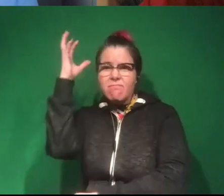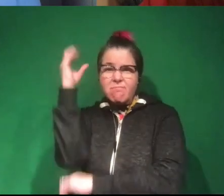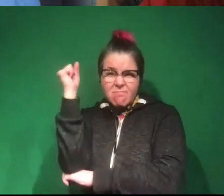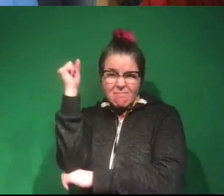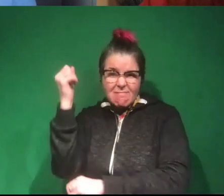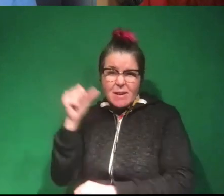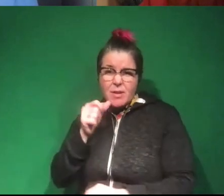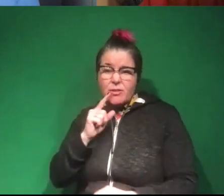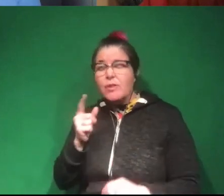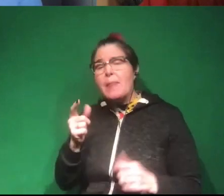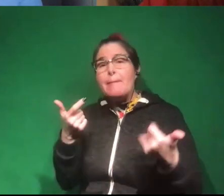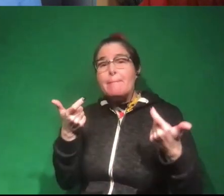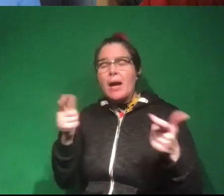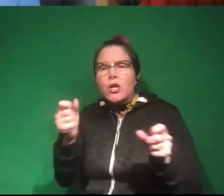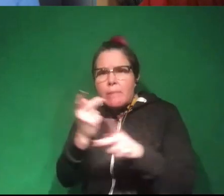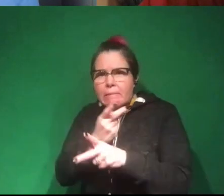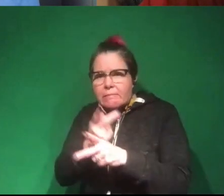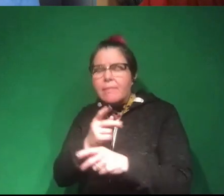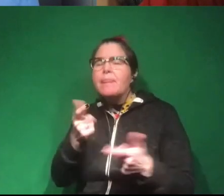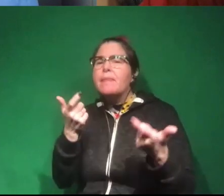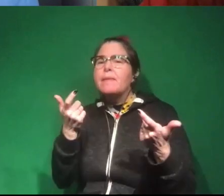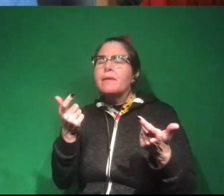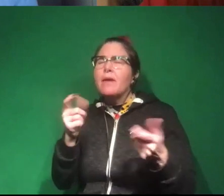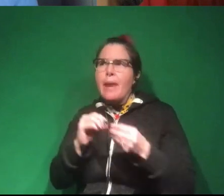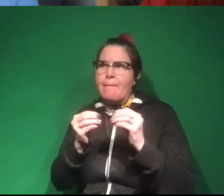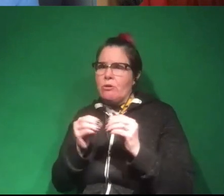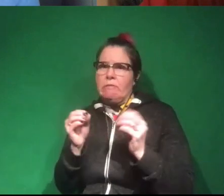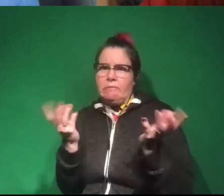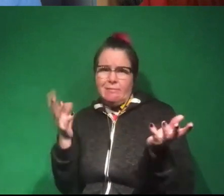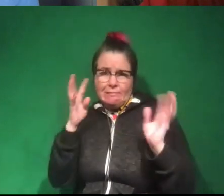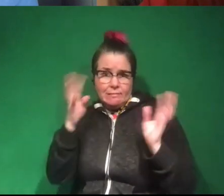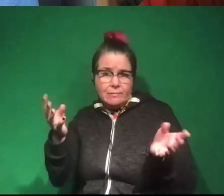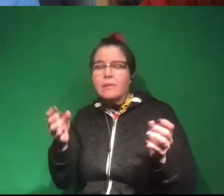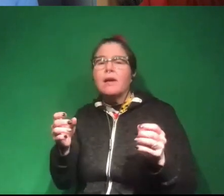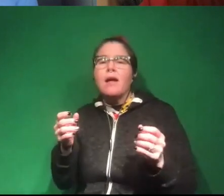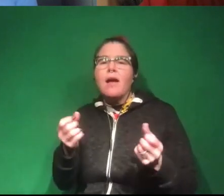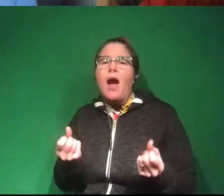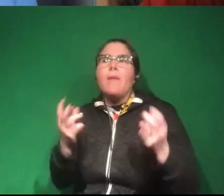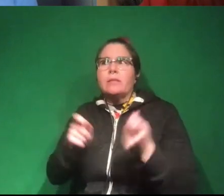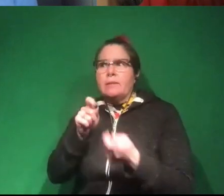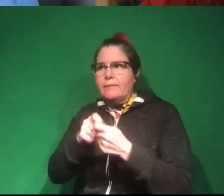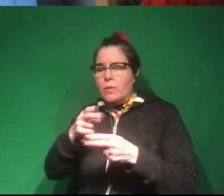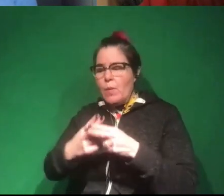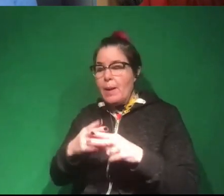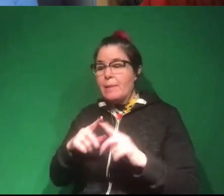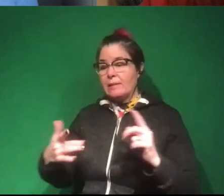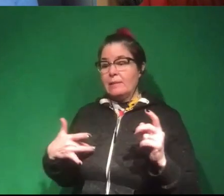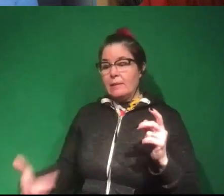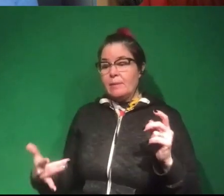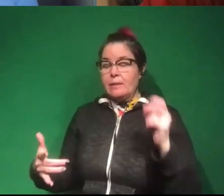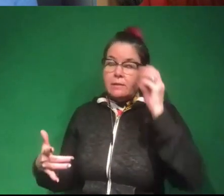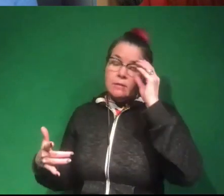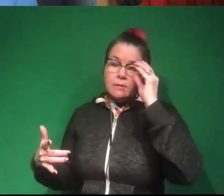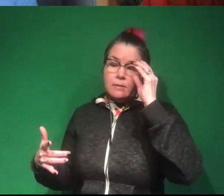said the biggest ant. I could probably try to calculate it, but I don't know the number off the top of my head of like how much they can lift. Um, Typically, you're going to